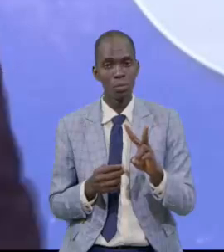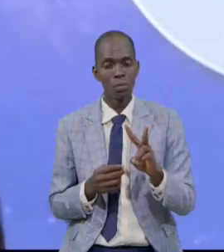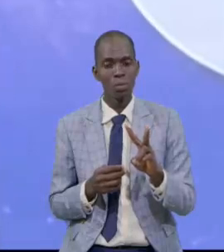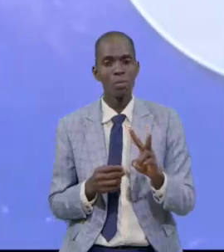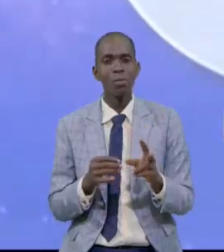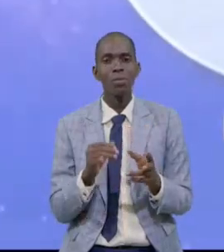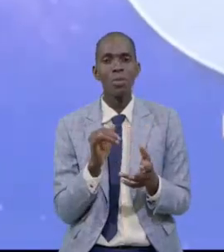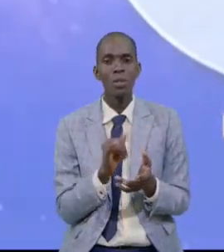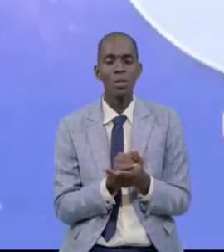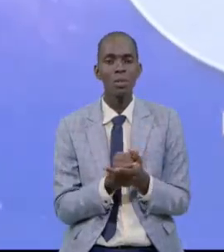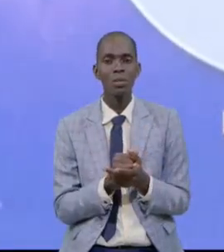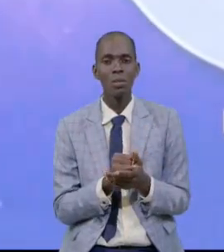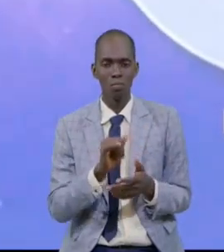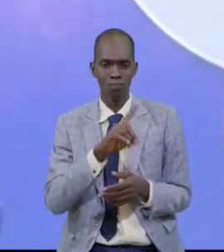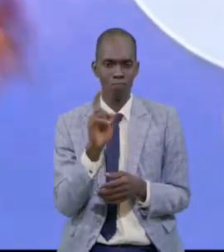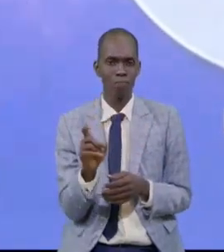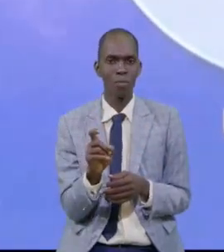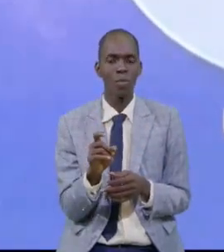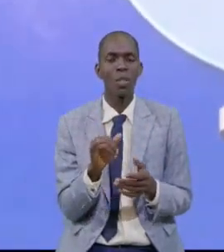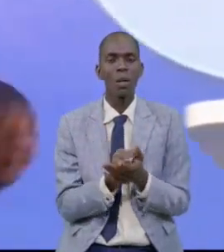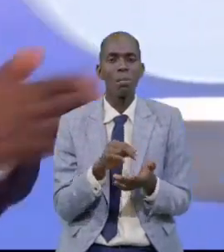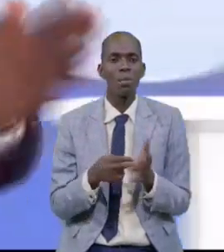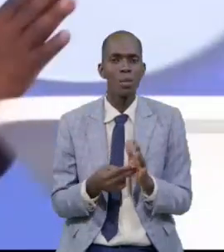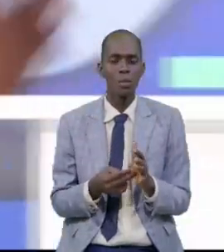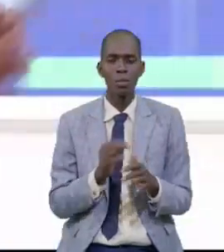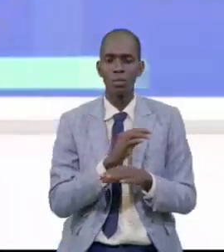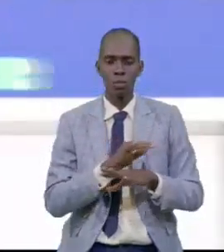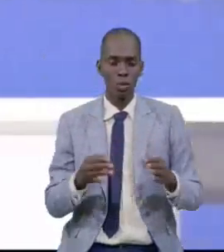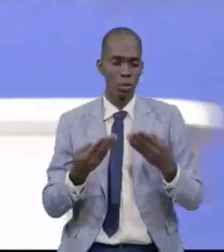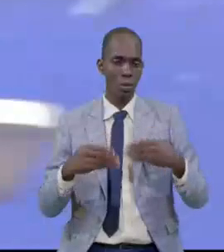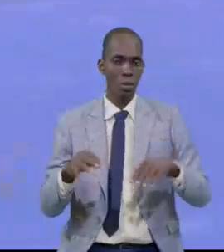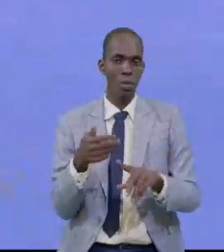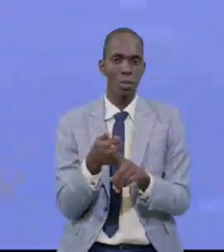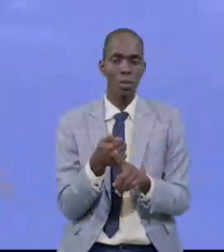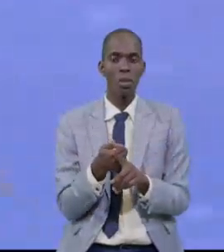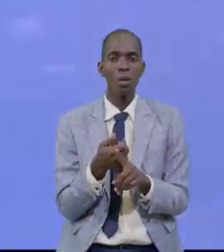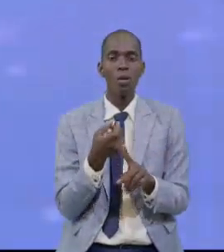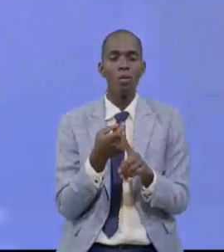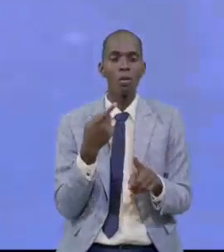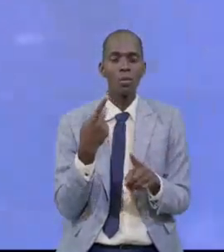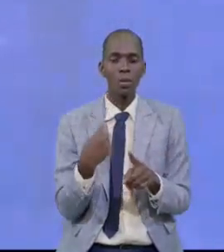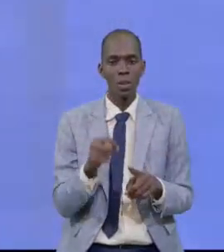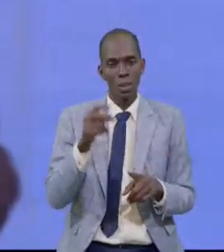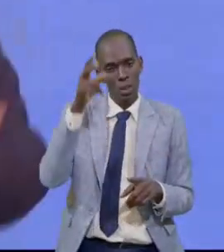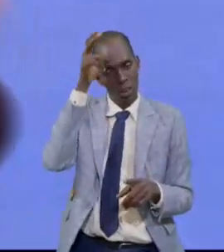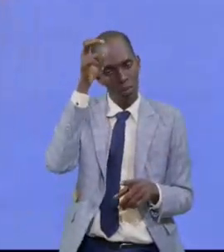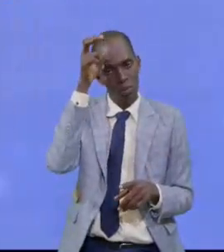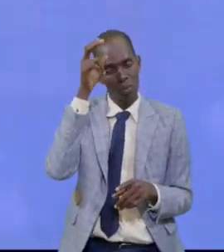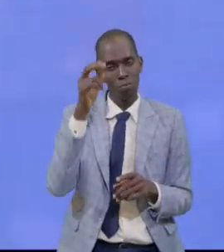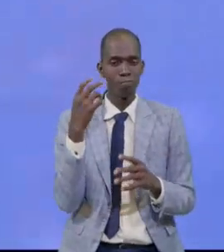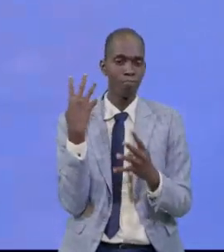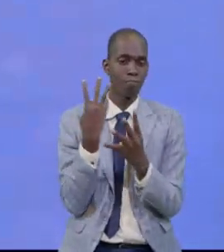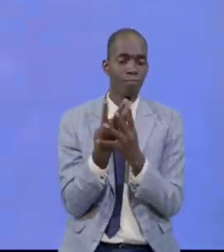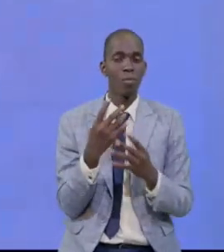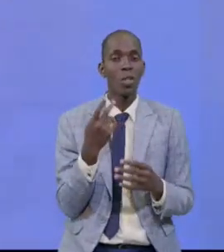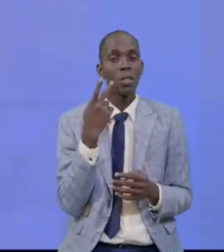unsell yourself from the demons of captivity. You see, there are people, they do not